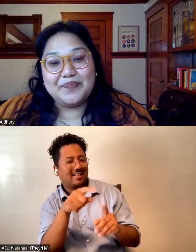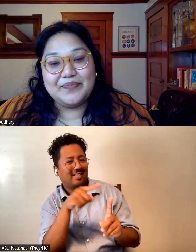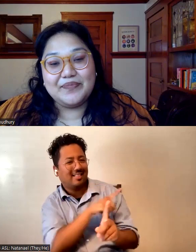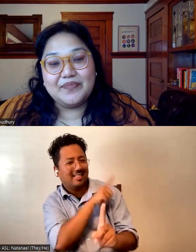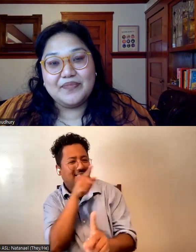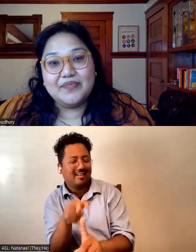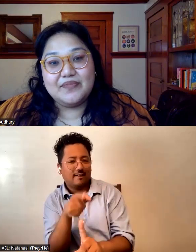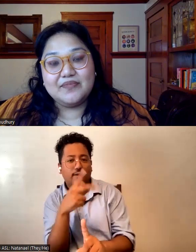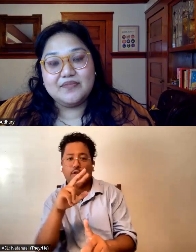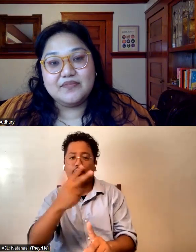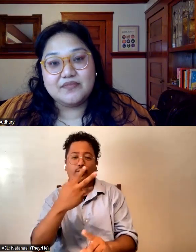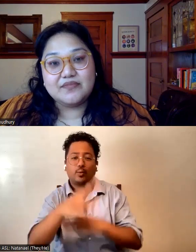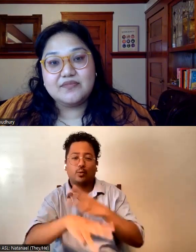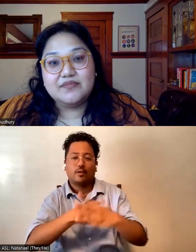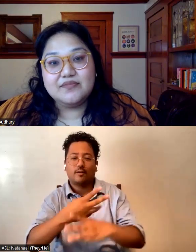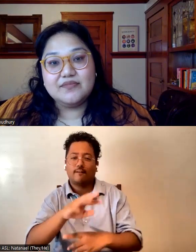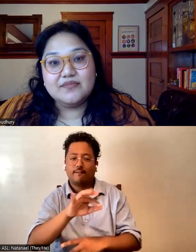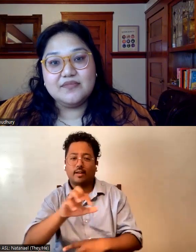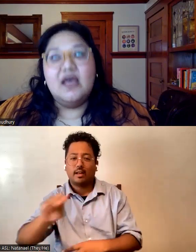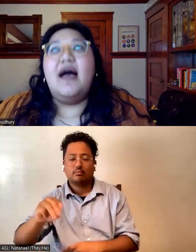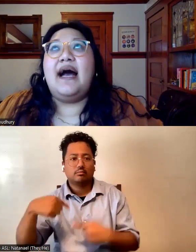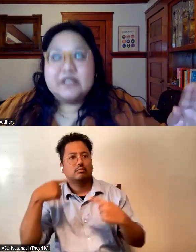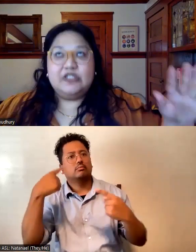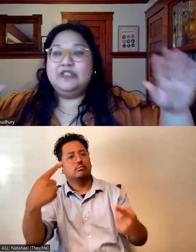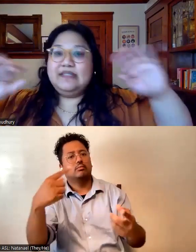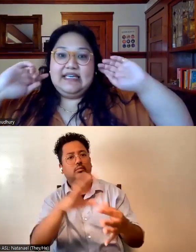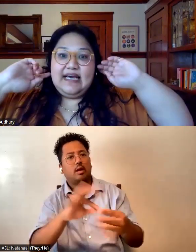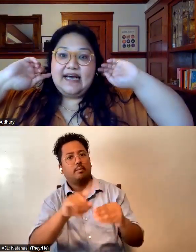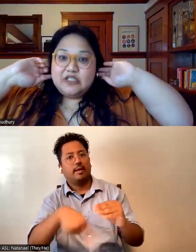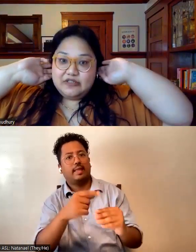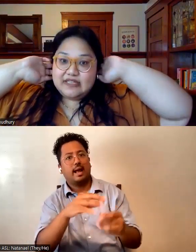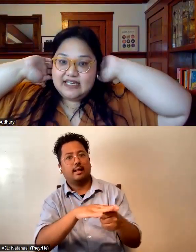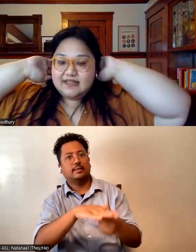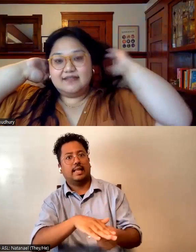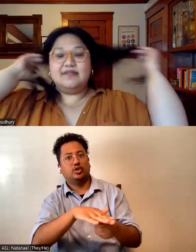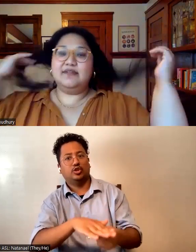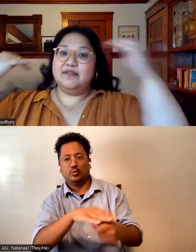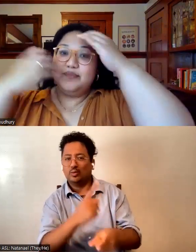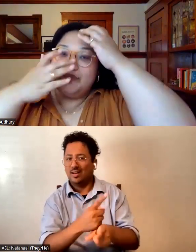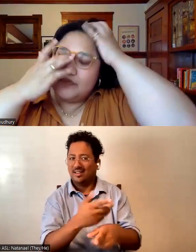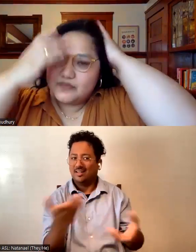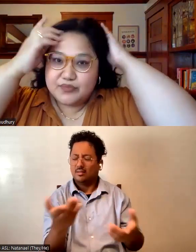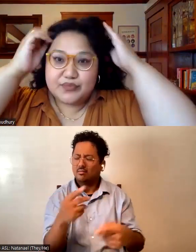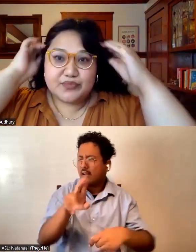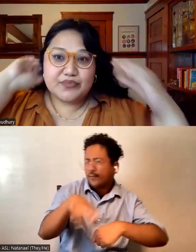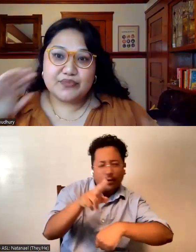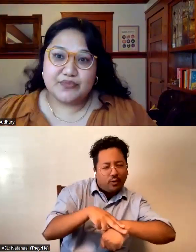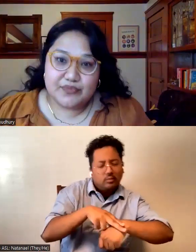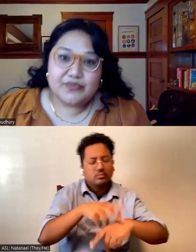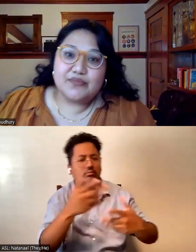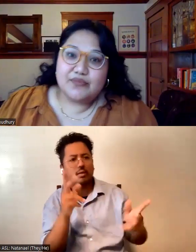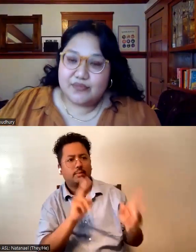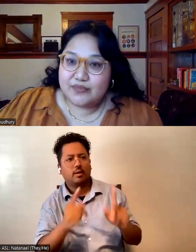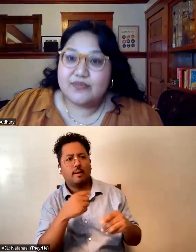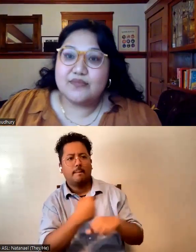And third world feminisms have always talked about this tension. Absolutely. Right? Absolutely. How does a fledgling nation make